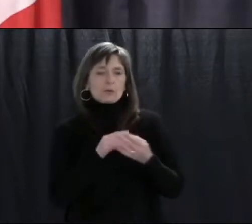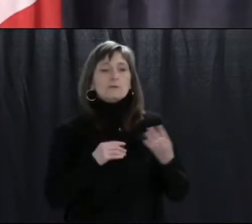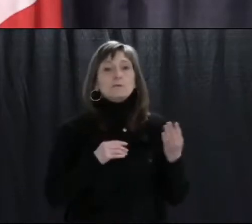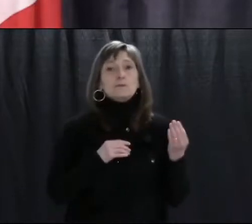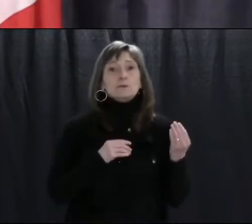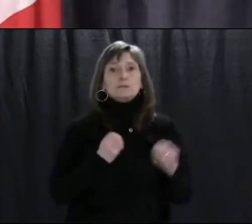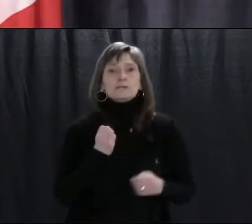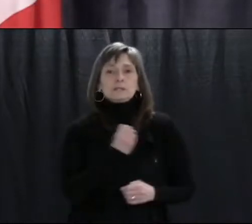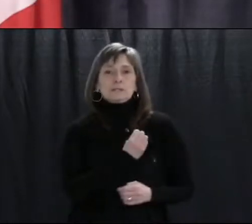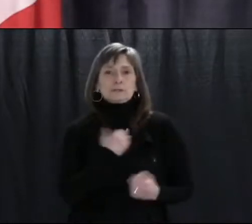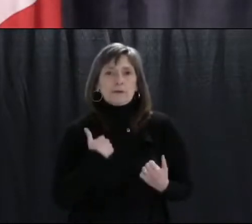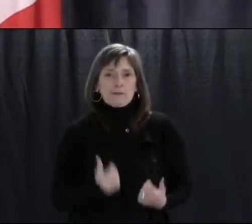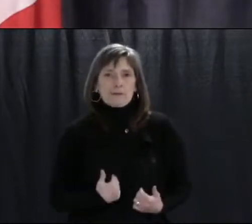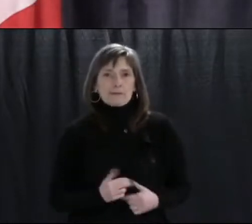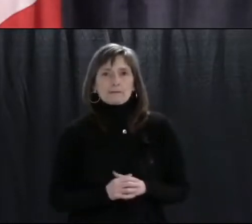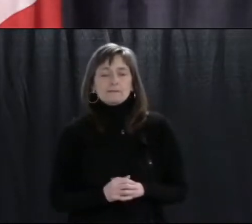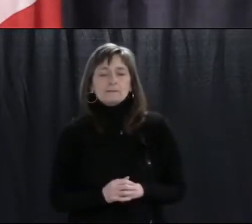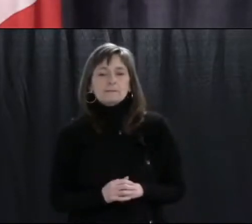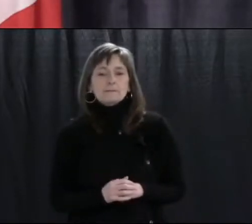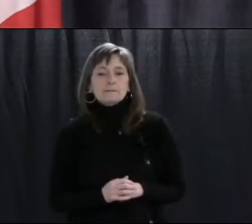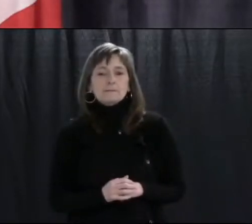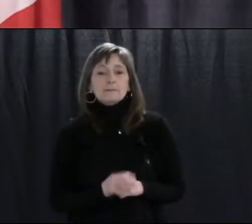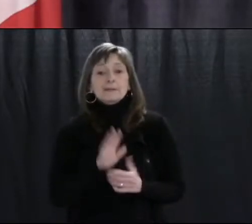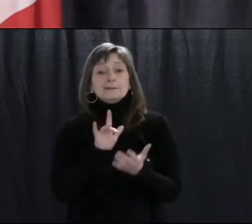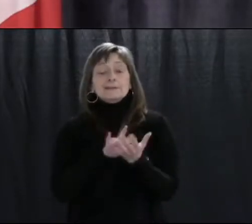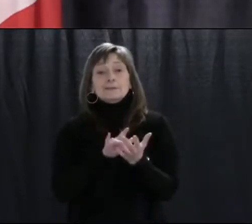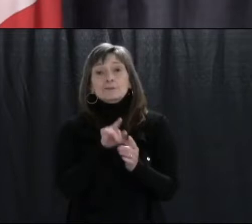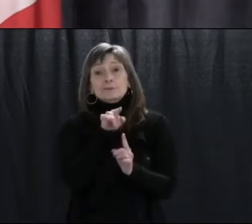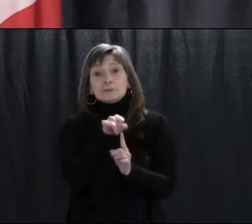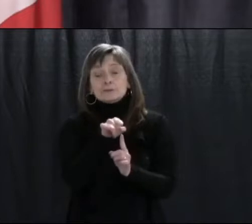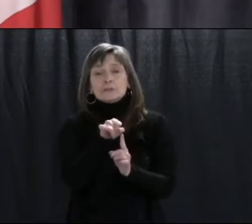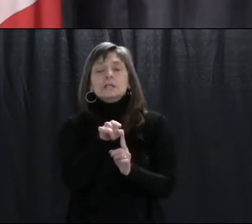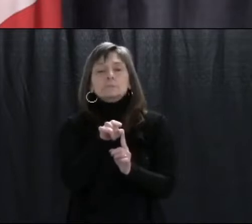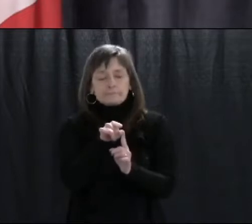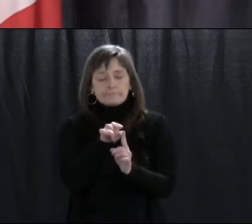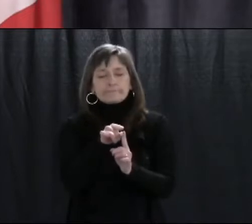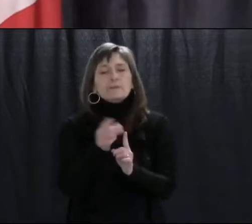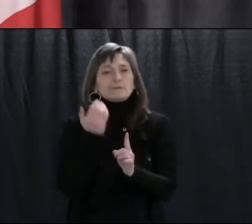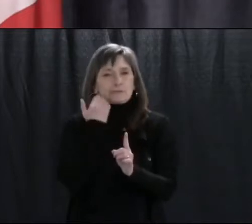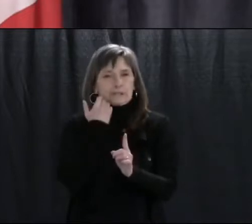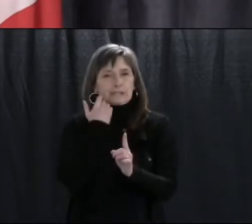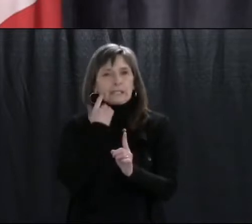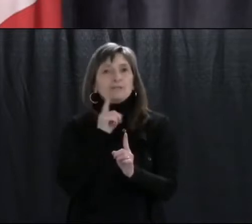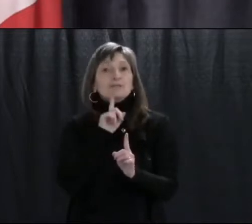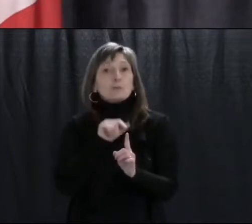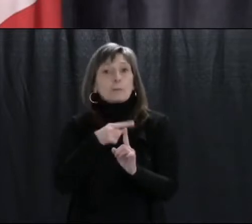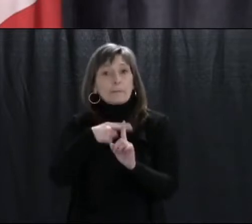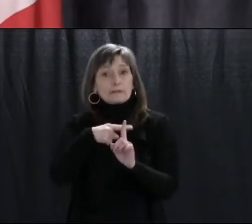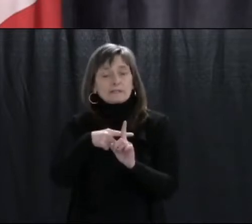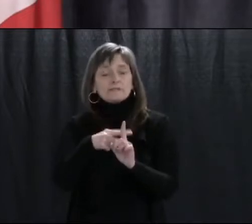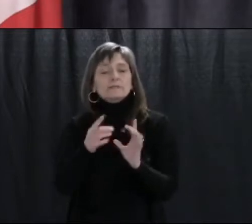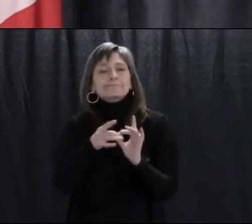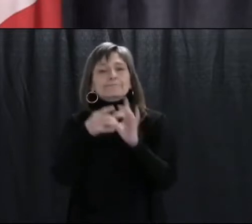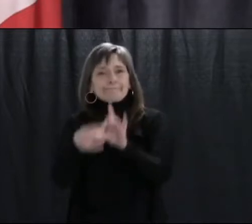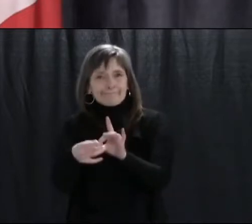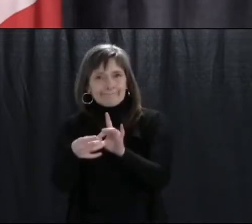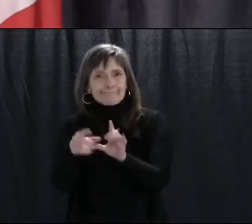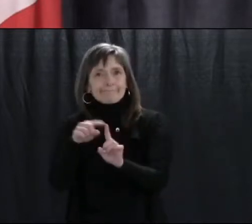14 are in the Eastern Health Region. The Central Health case is linked to the previously reported case in Central Health